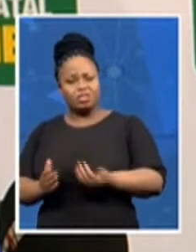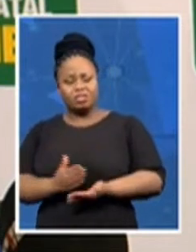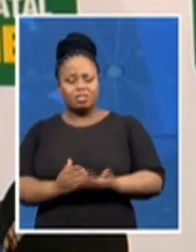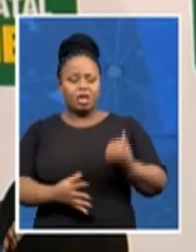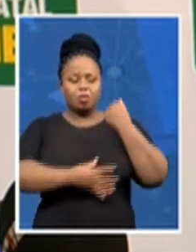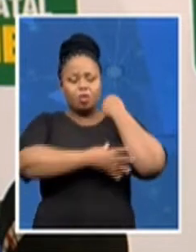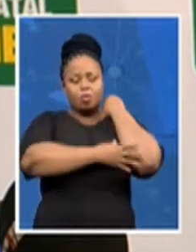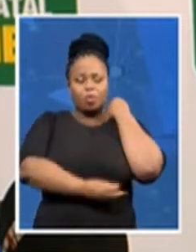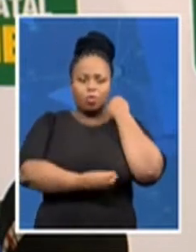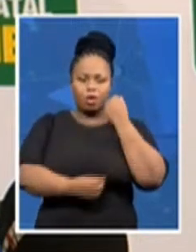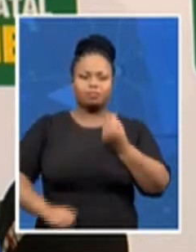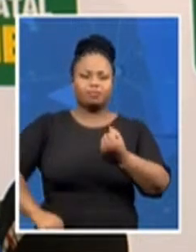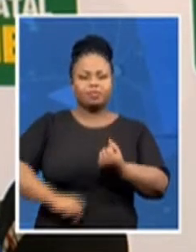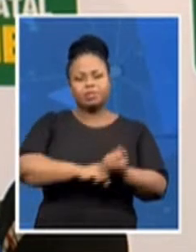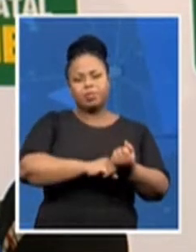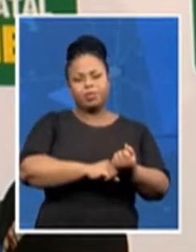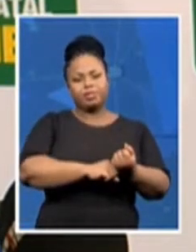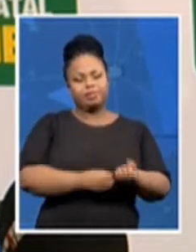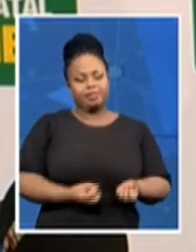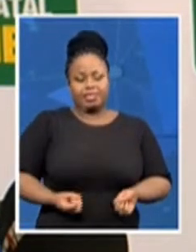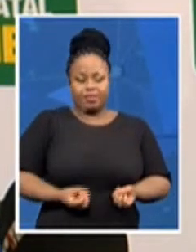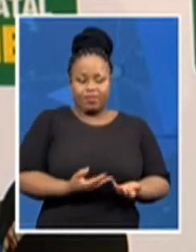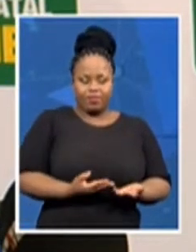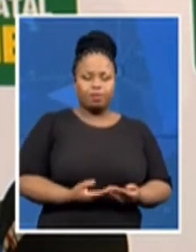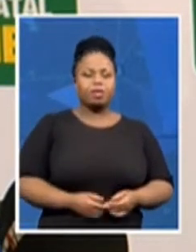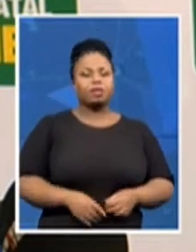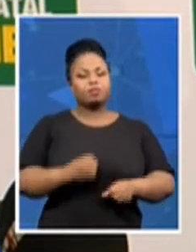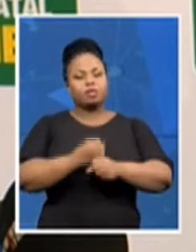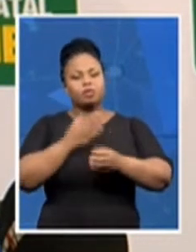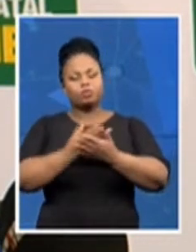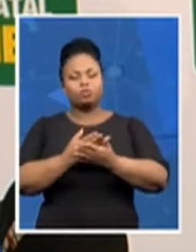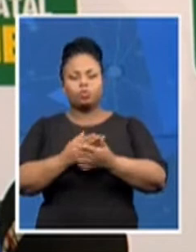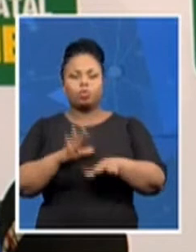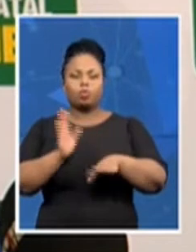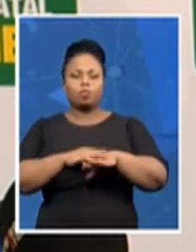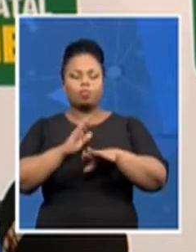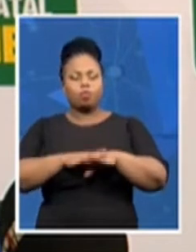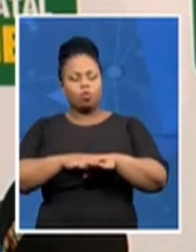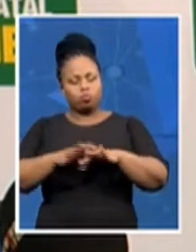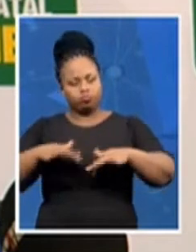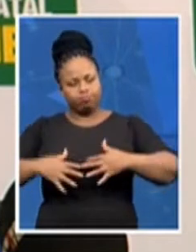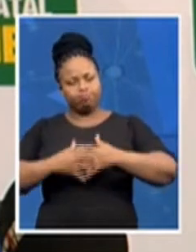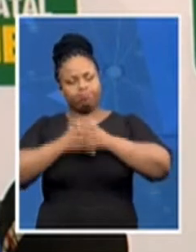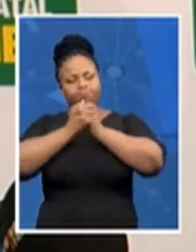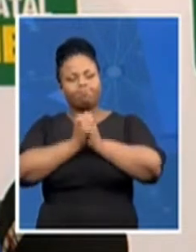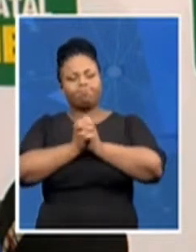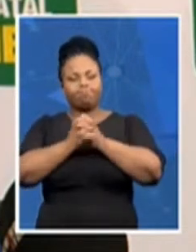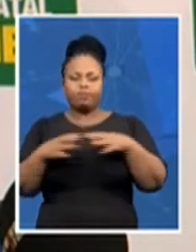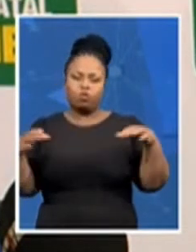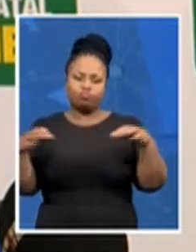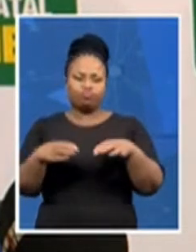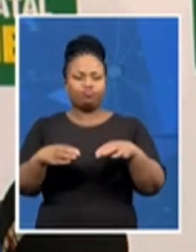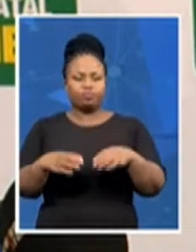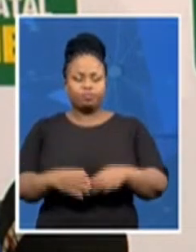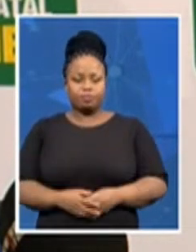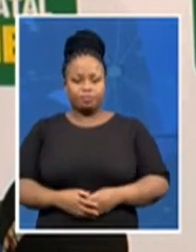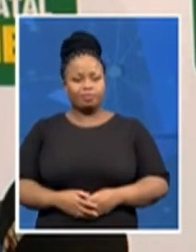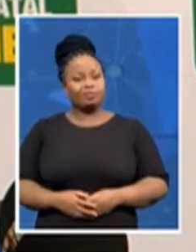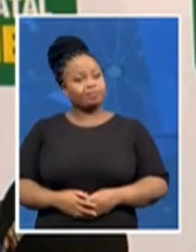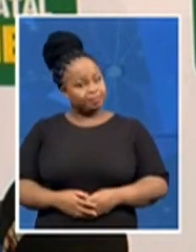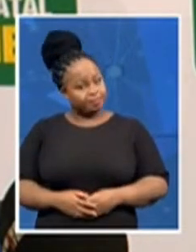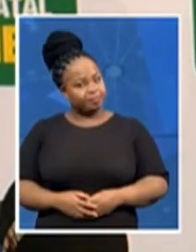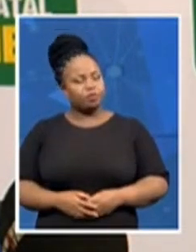we continue to promote unity and togetherness. This is indeed Ubuntu at work. And